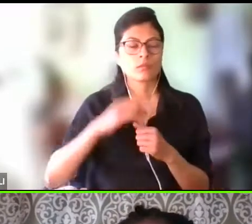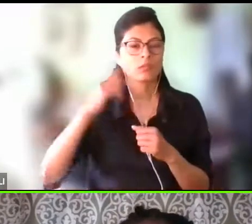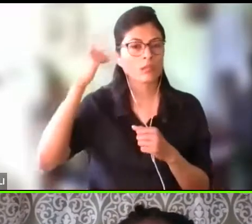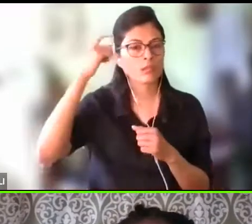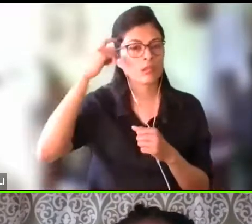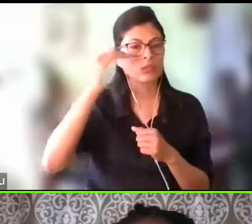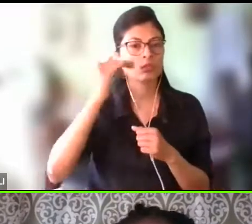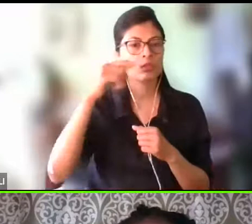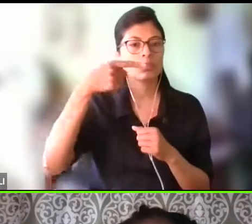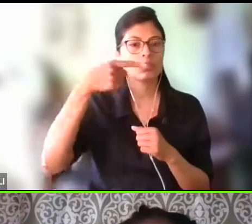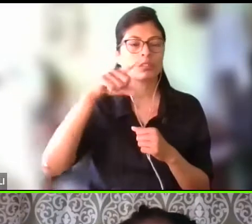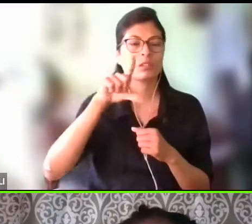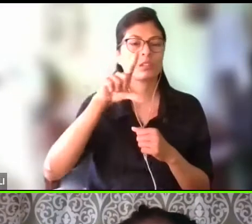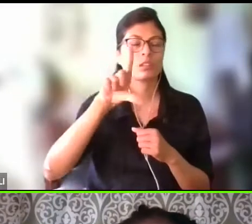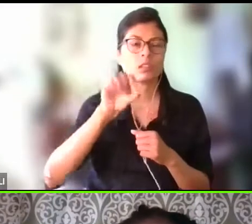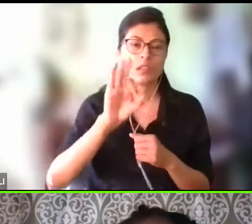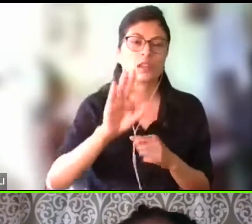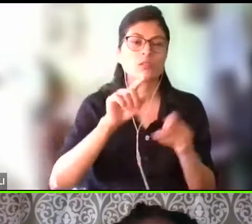get